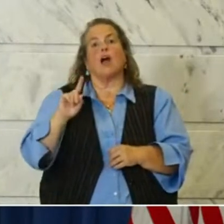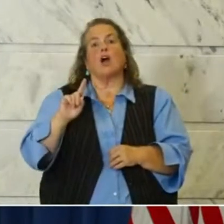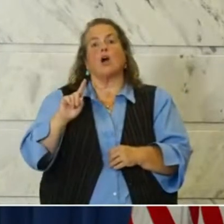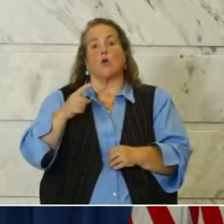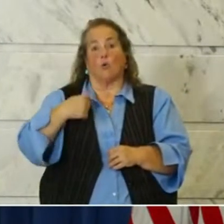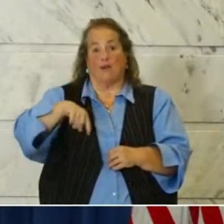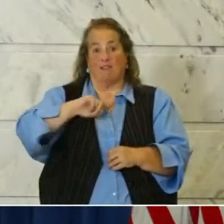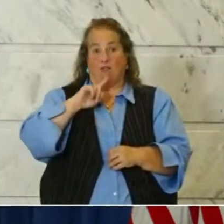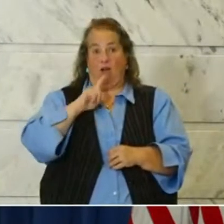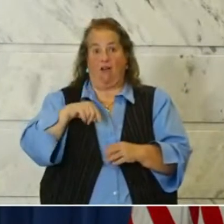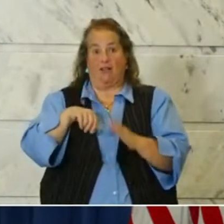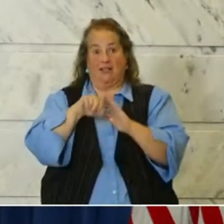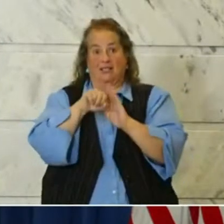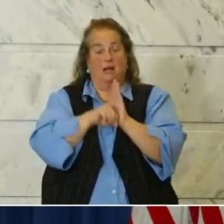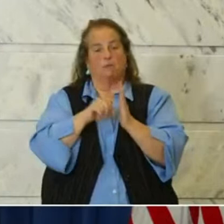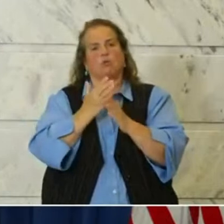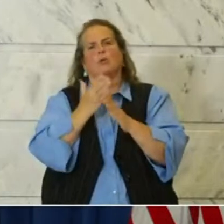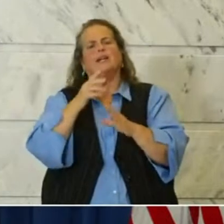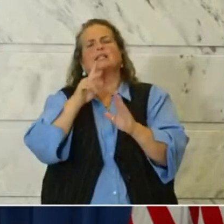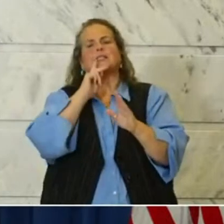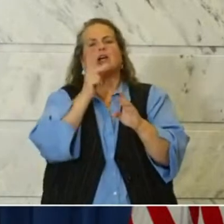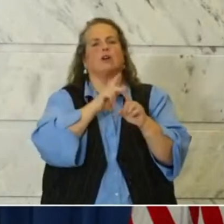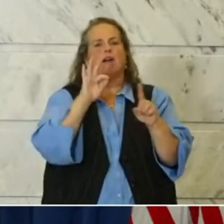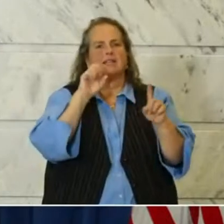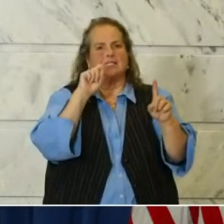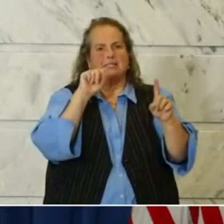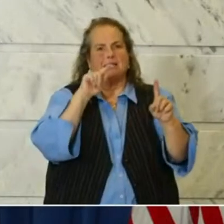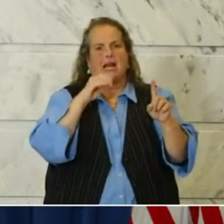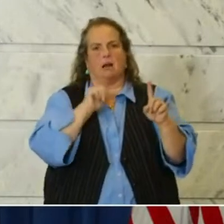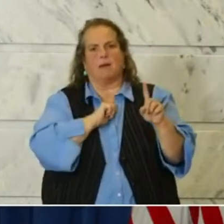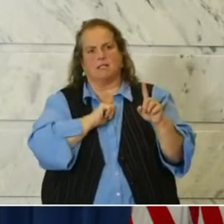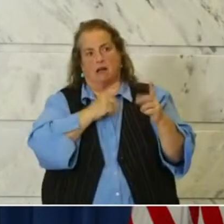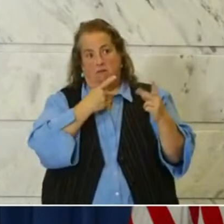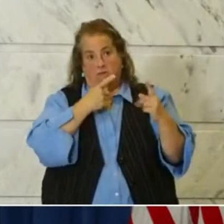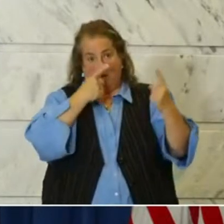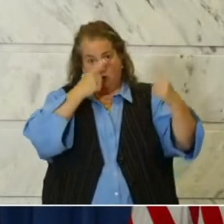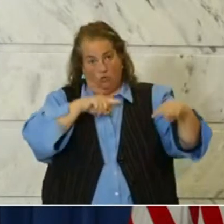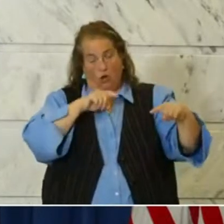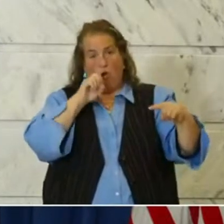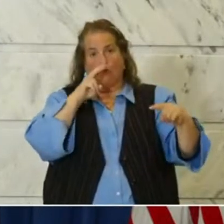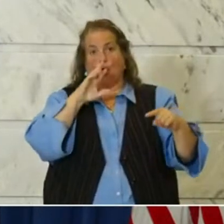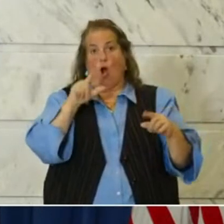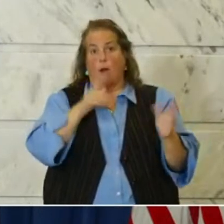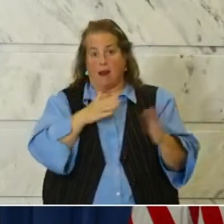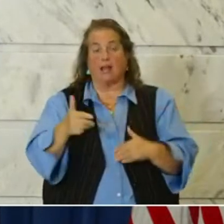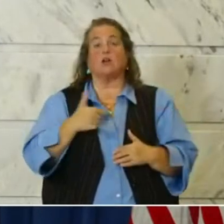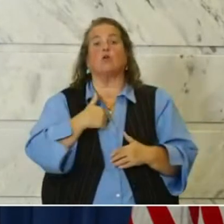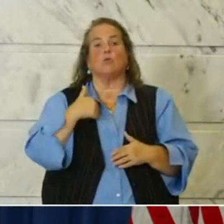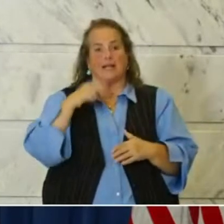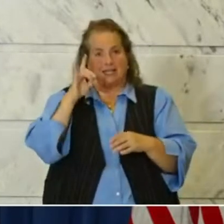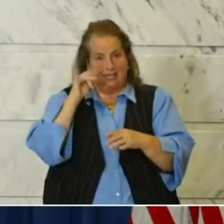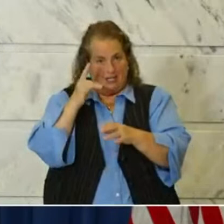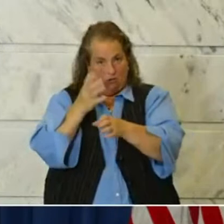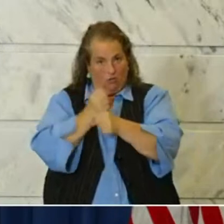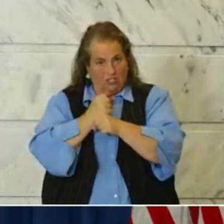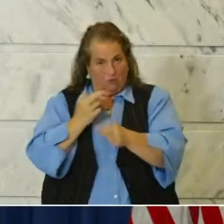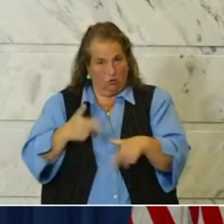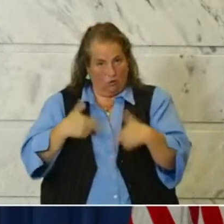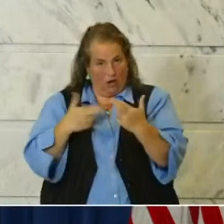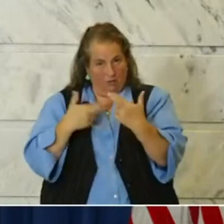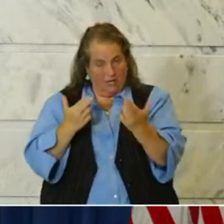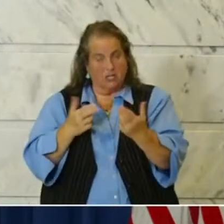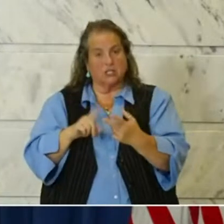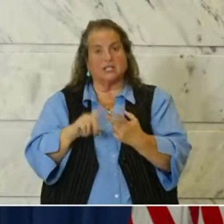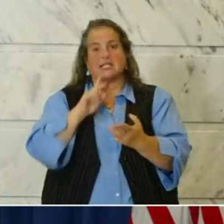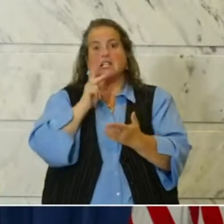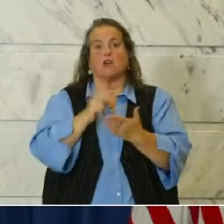where we are between the Secretary of State and myself on agreeing in an overall plan. We have received those recommendations. The Secretary of State